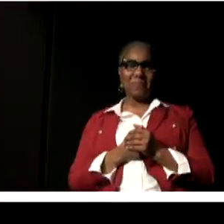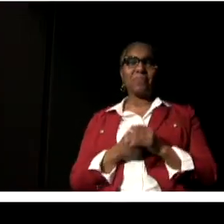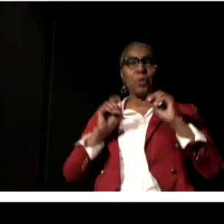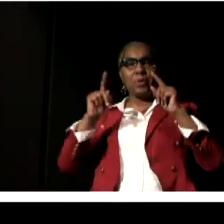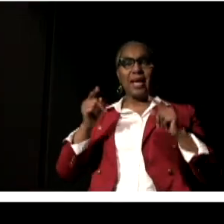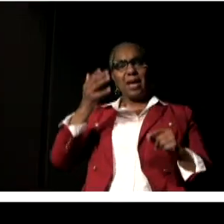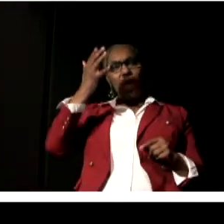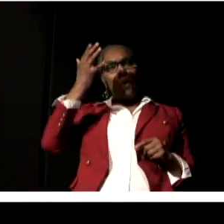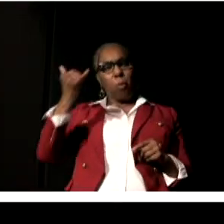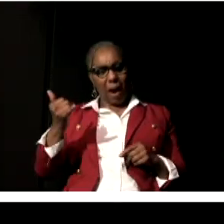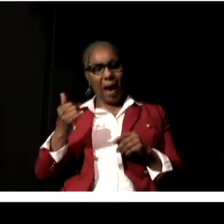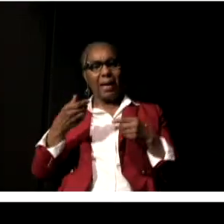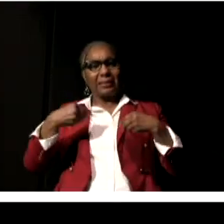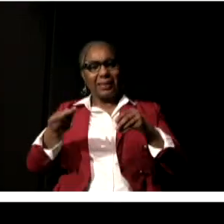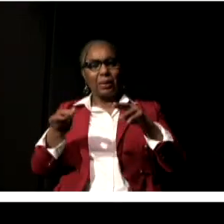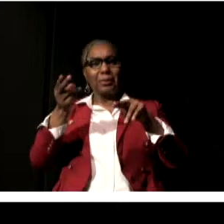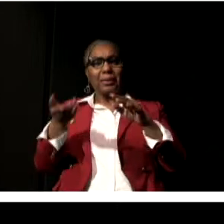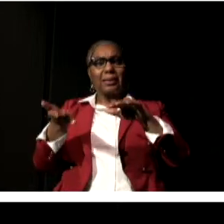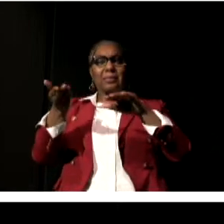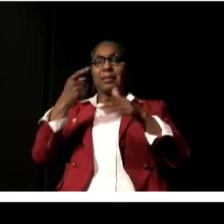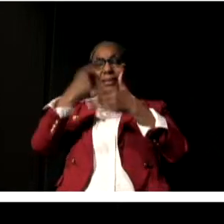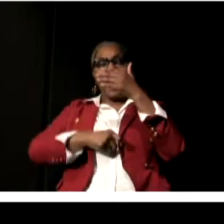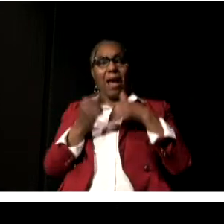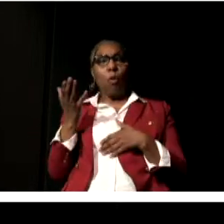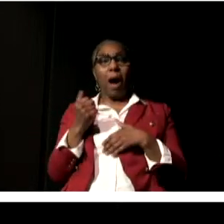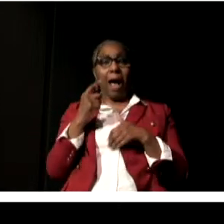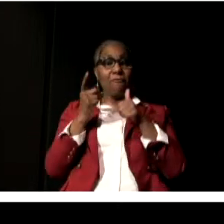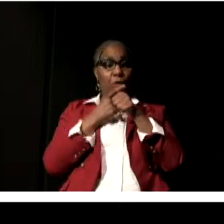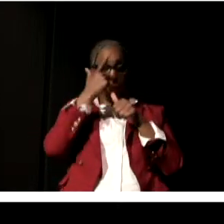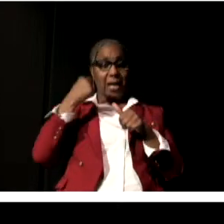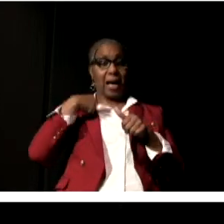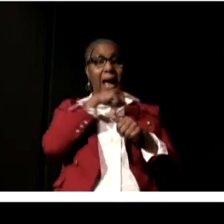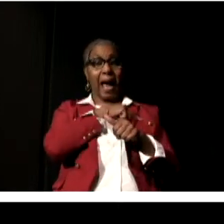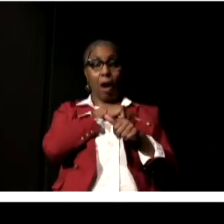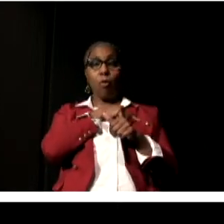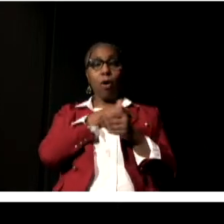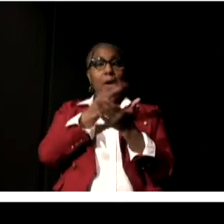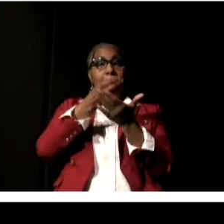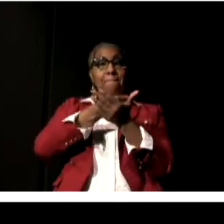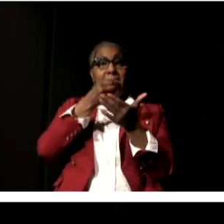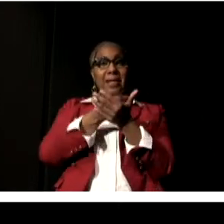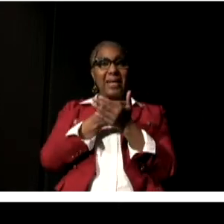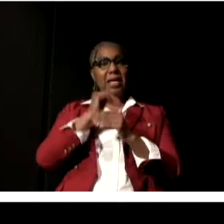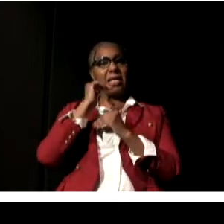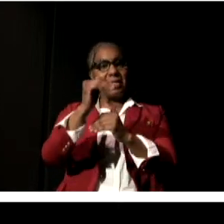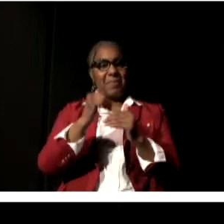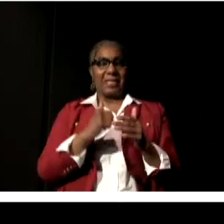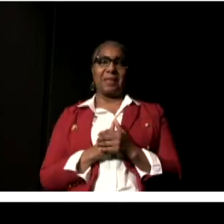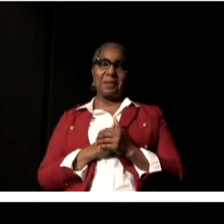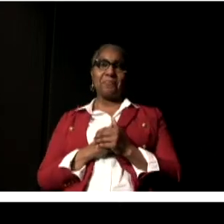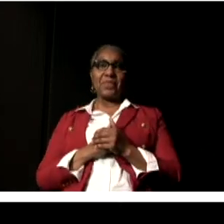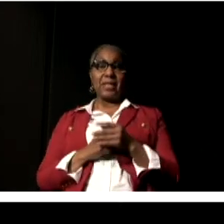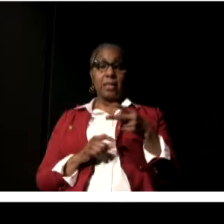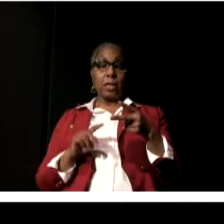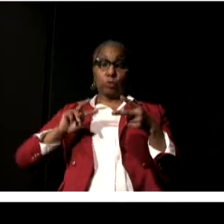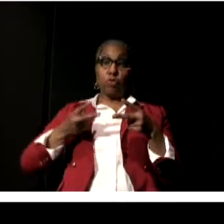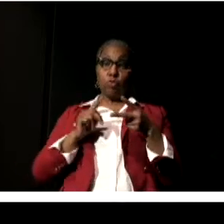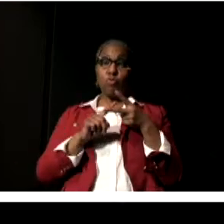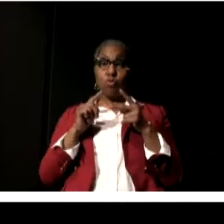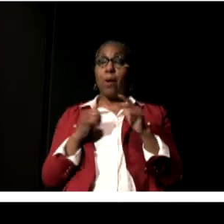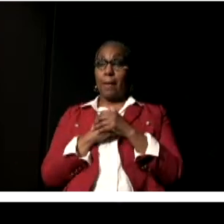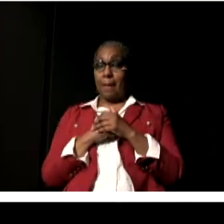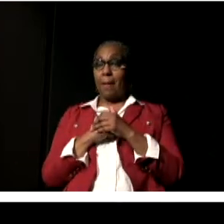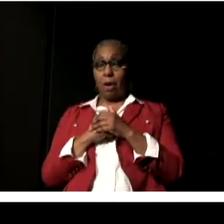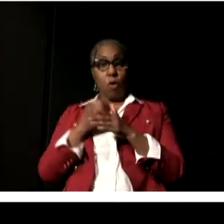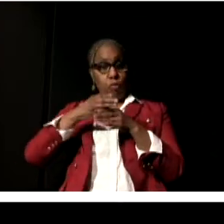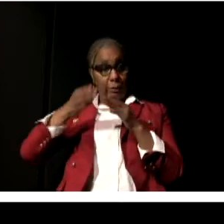Why is sales tax? 1, because our revenue sources are limited. 2, when it comes